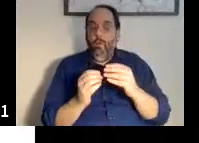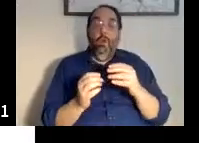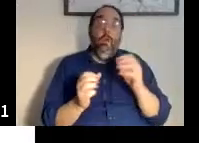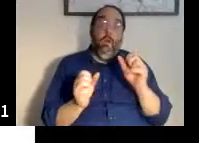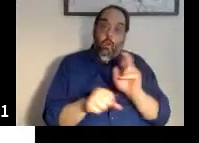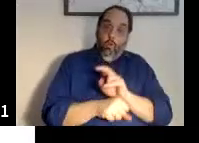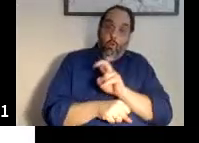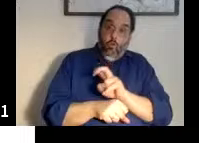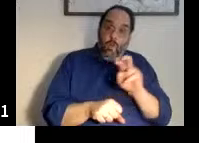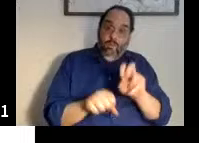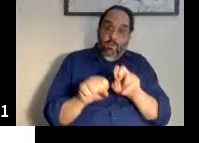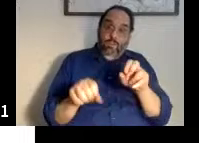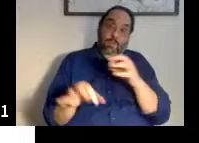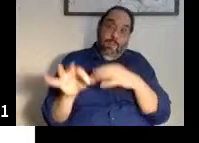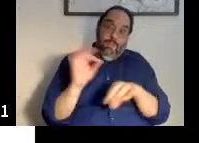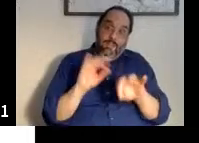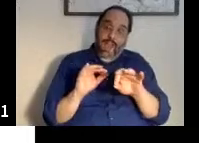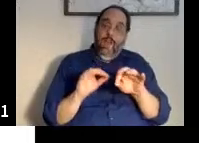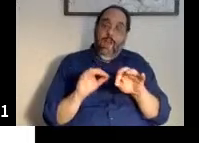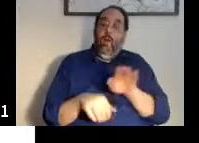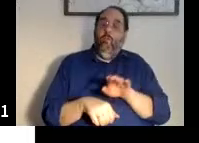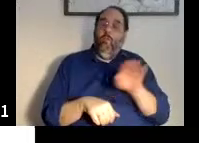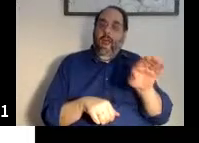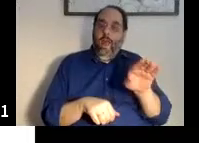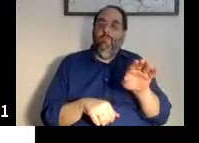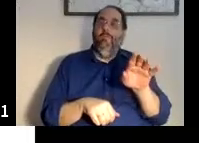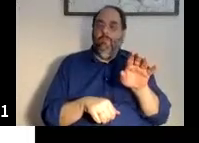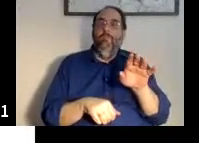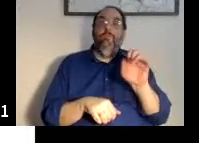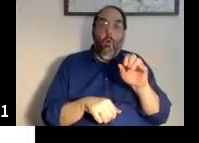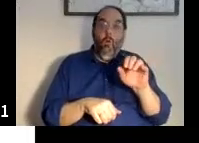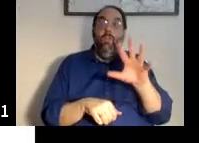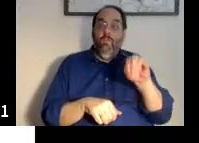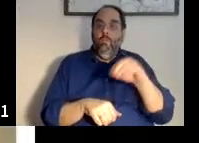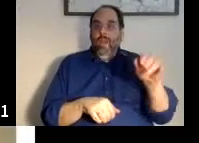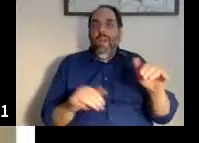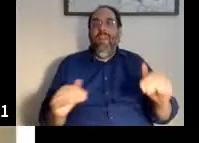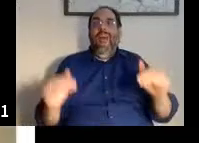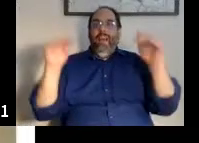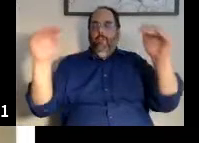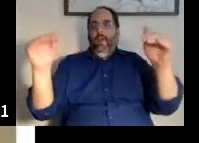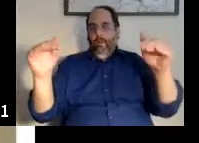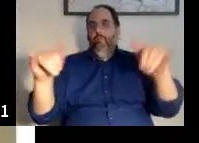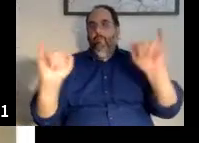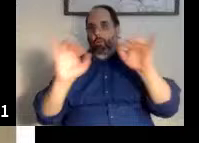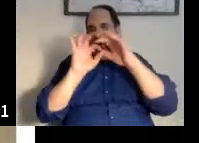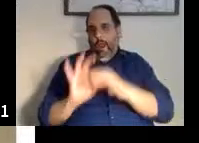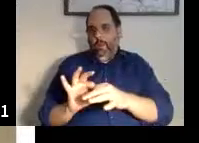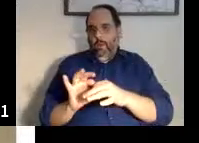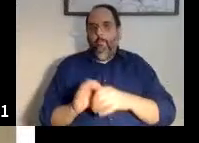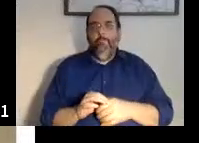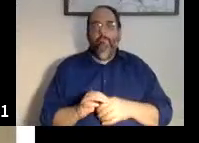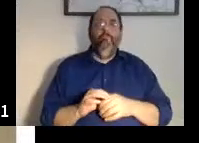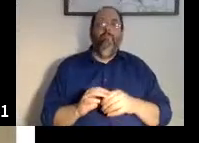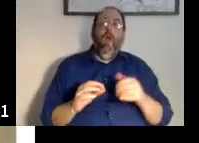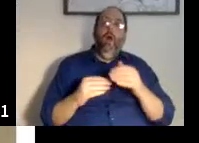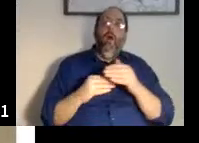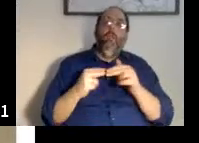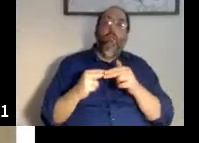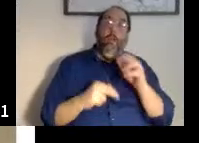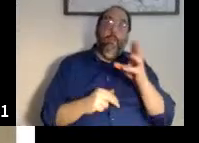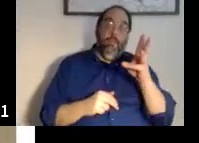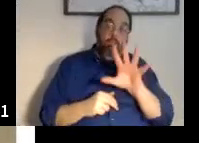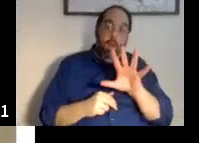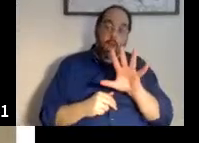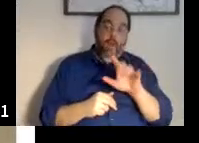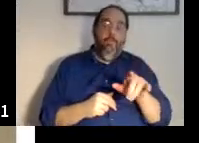transfer system instead of ramps to connect the 50% required components. Moving on to slide 65, transfer